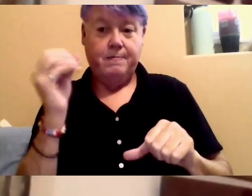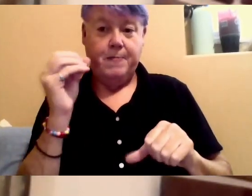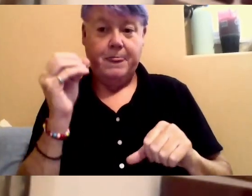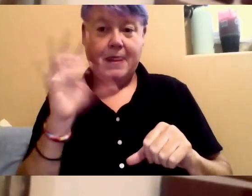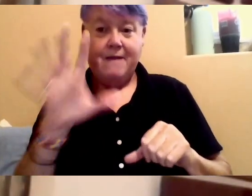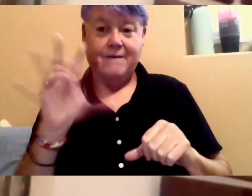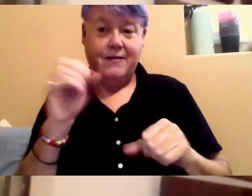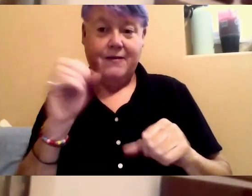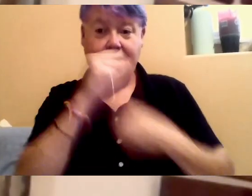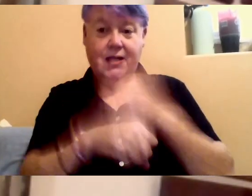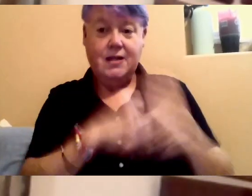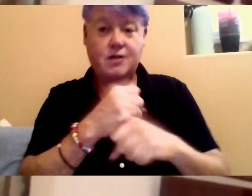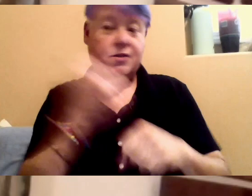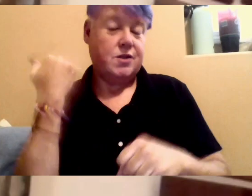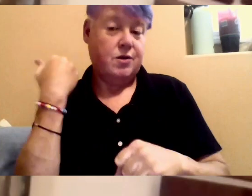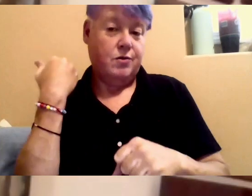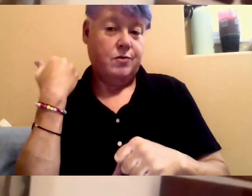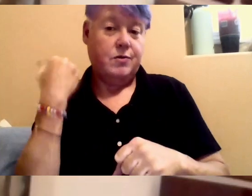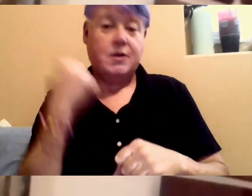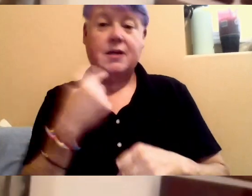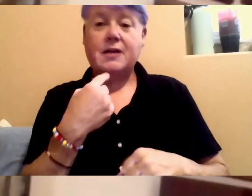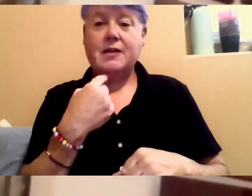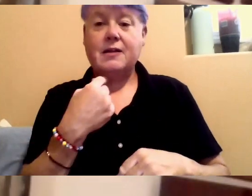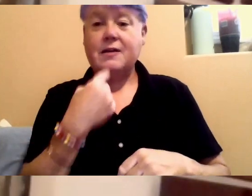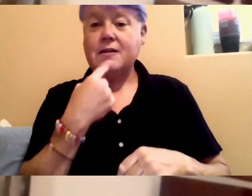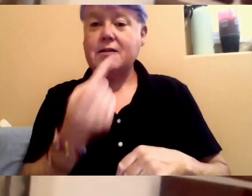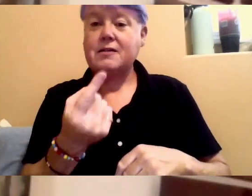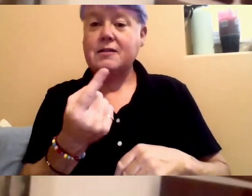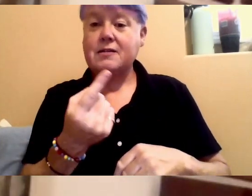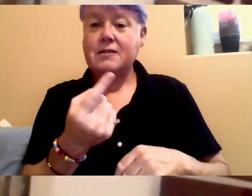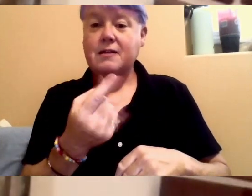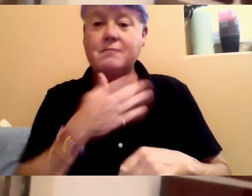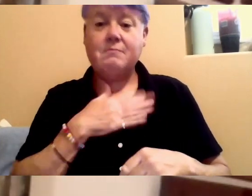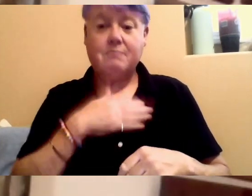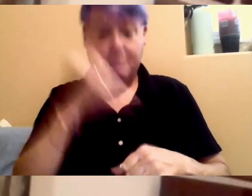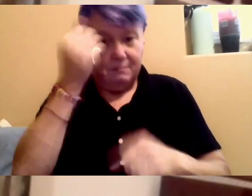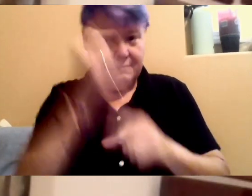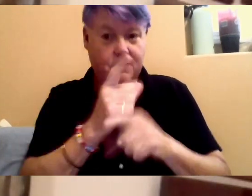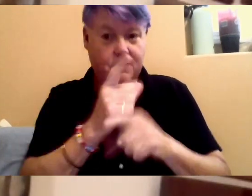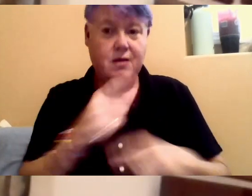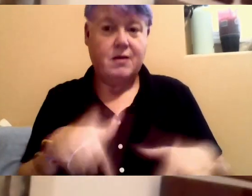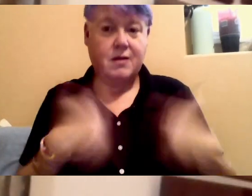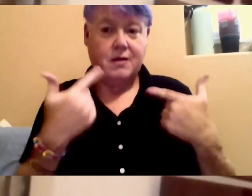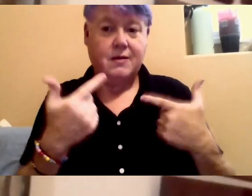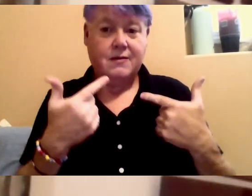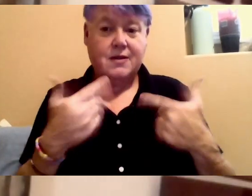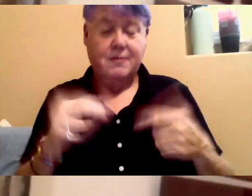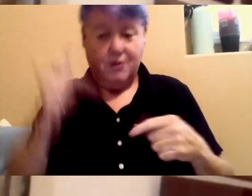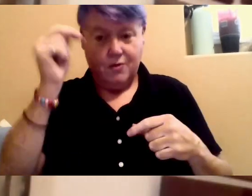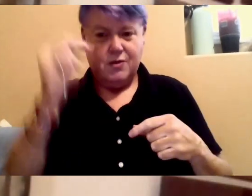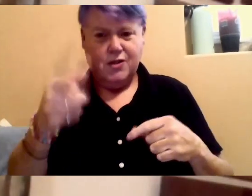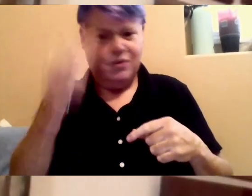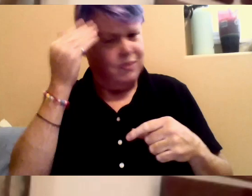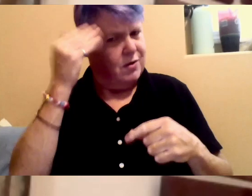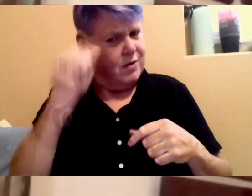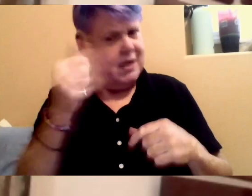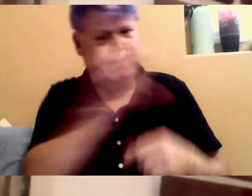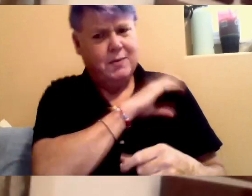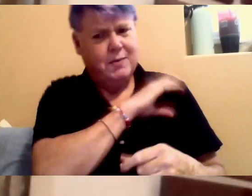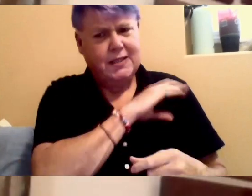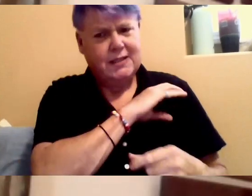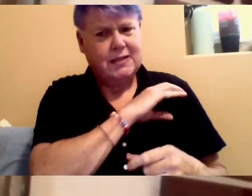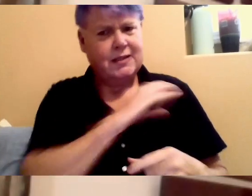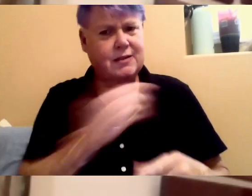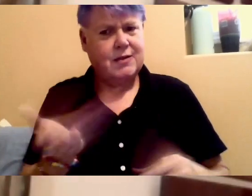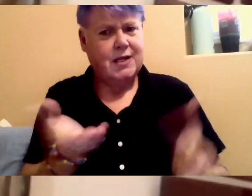ago. And I said to one of my brothers who lives up north, do you know any cops who were up here back